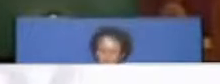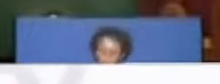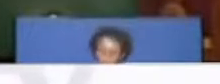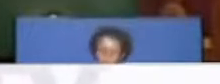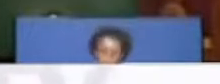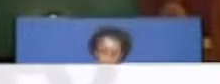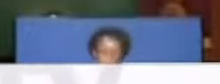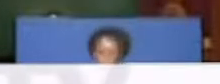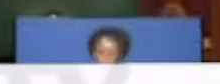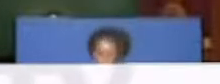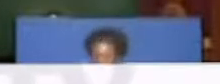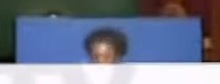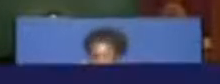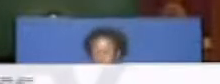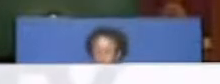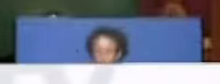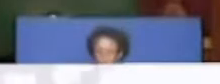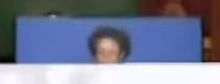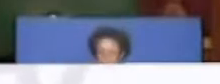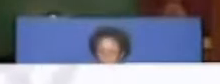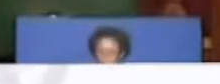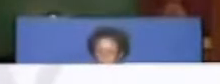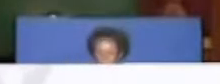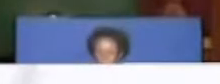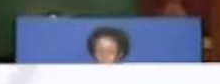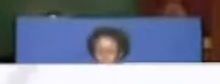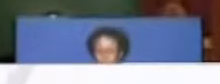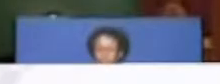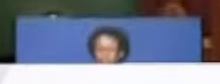out to implement the lessons of self-reliance,